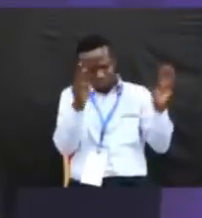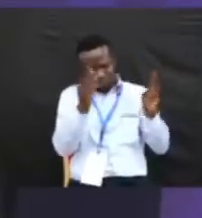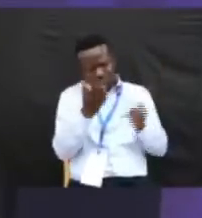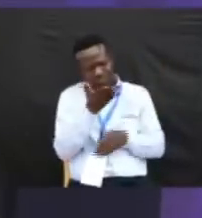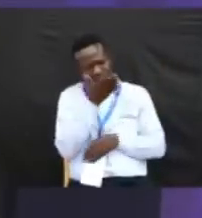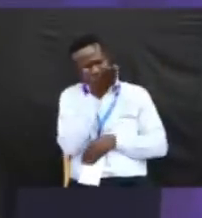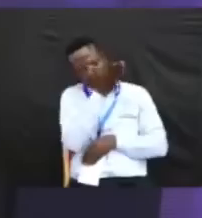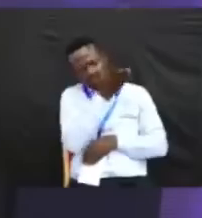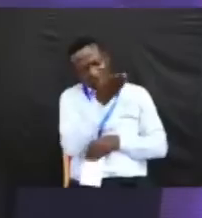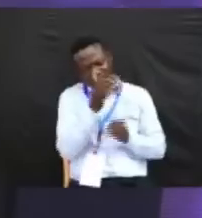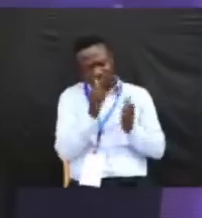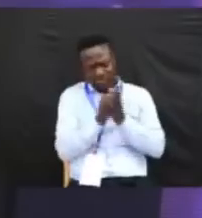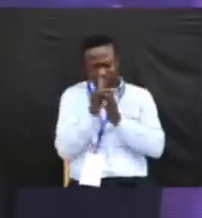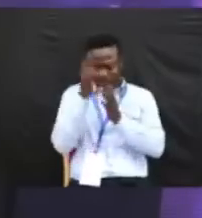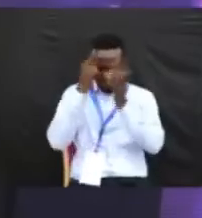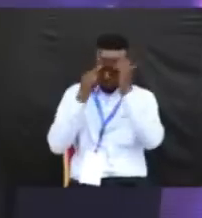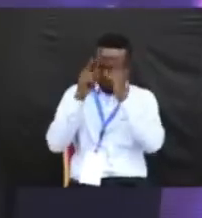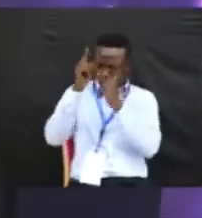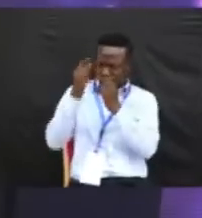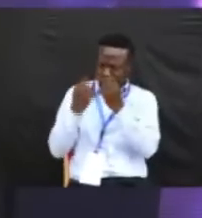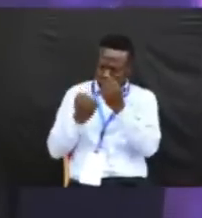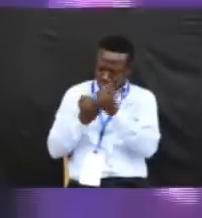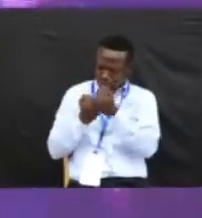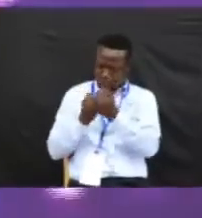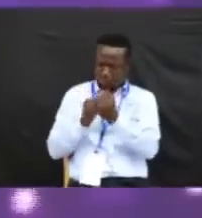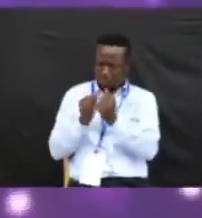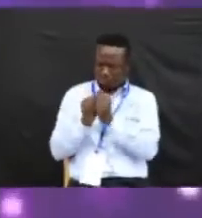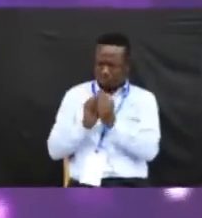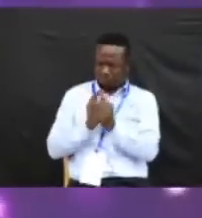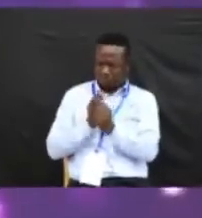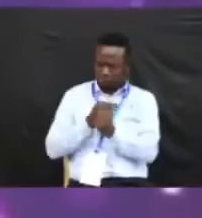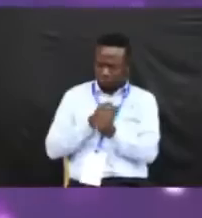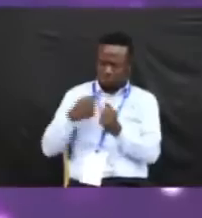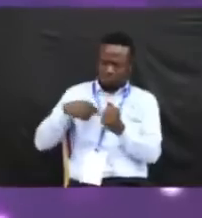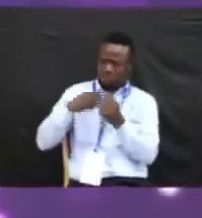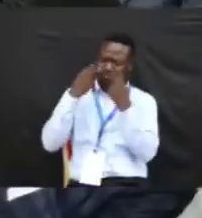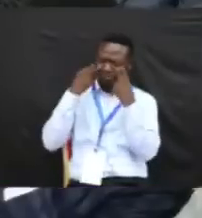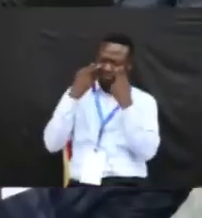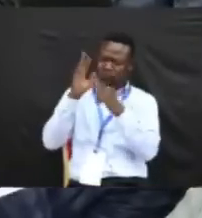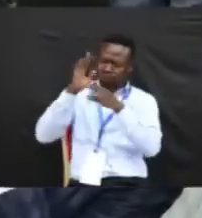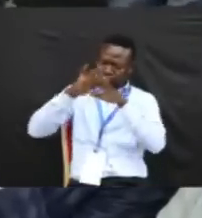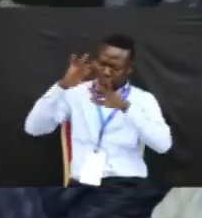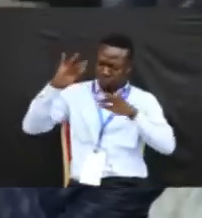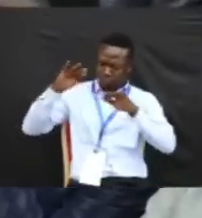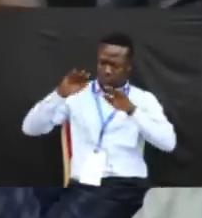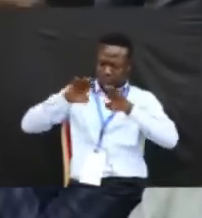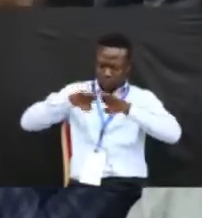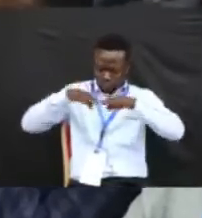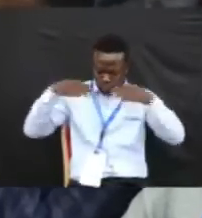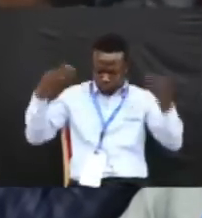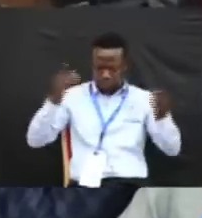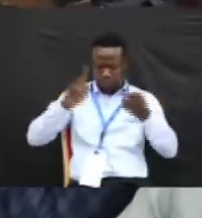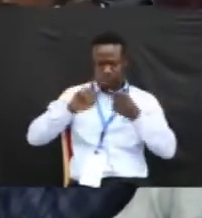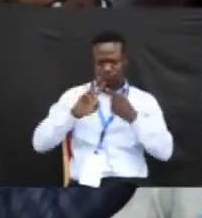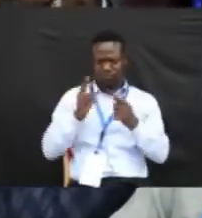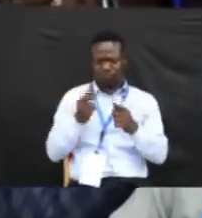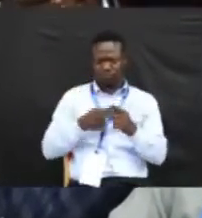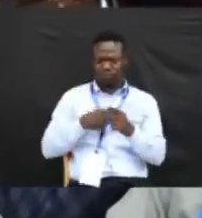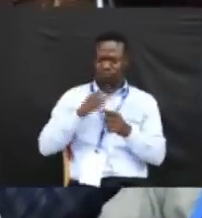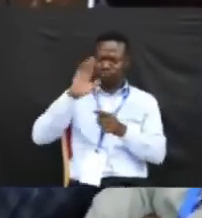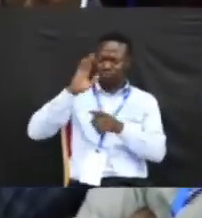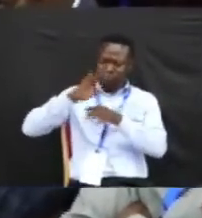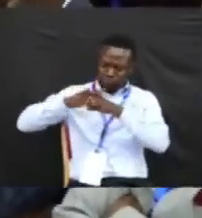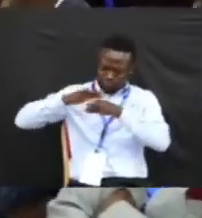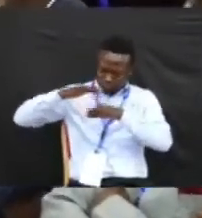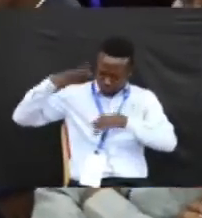of your backing with us we have seen your glory revealed. You are glorious in